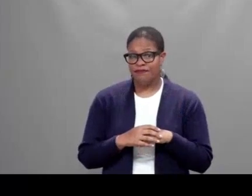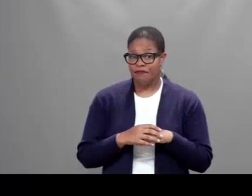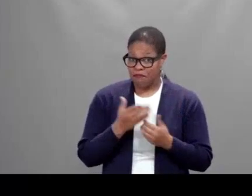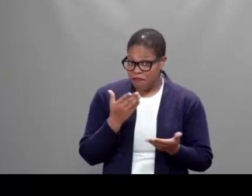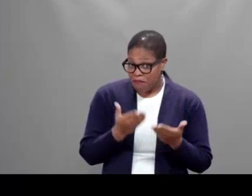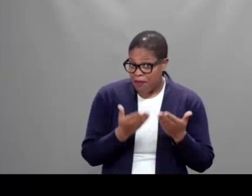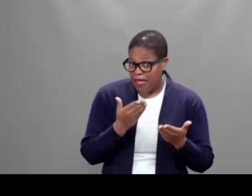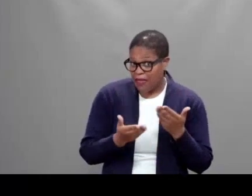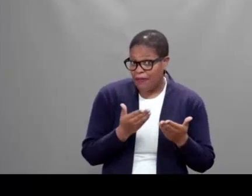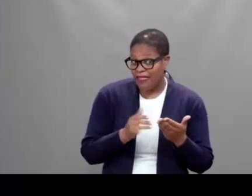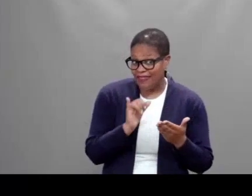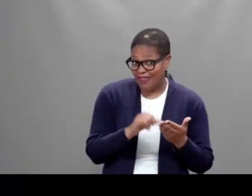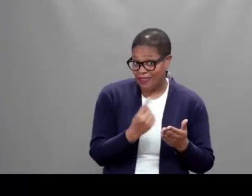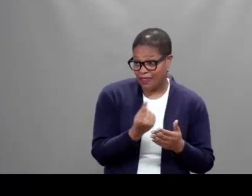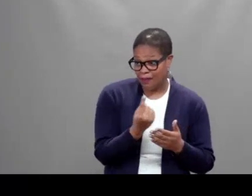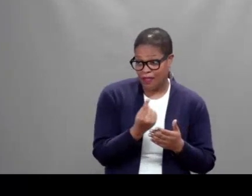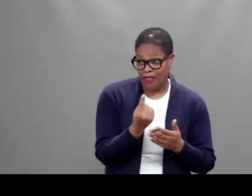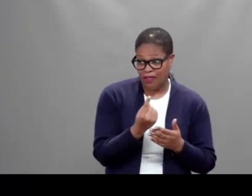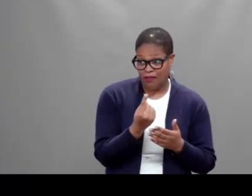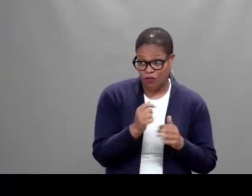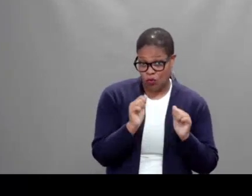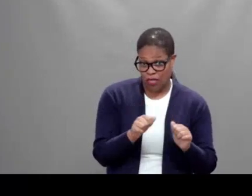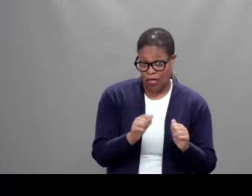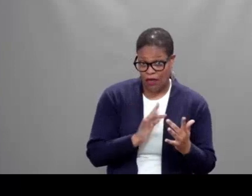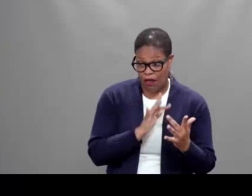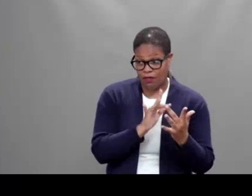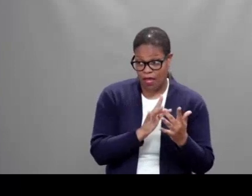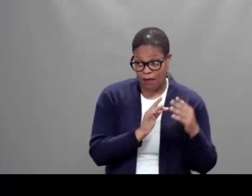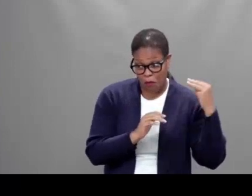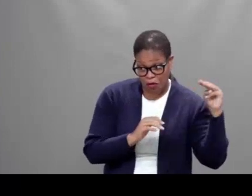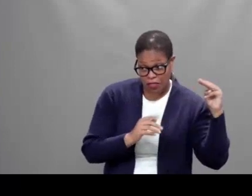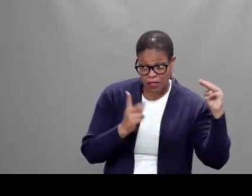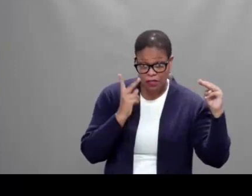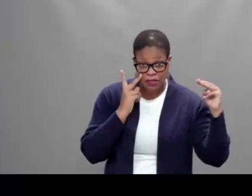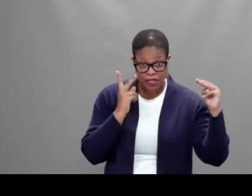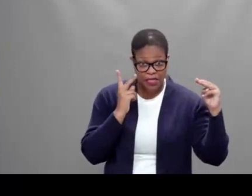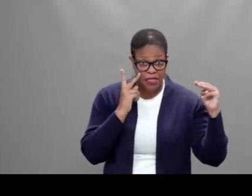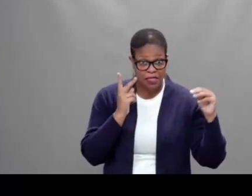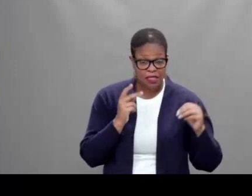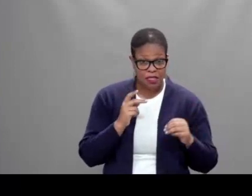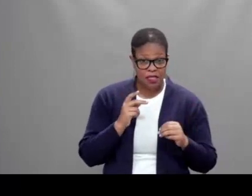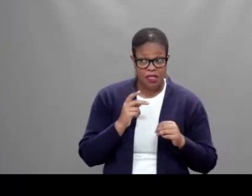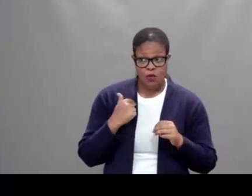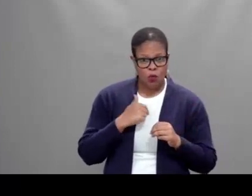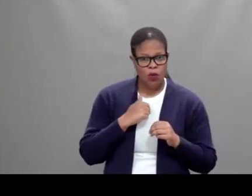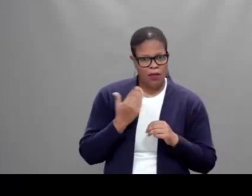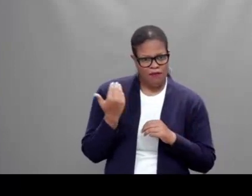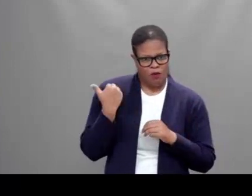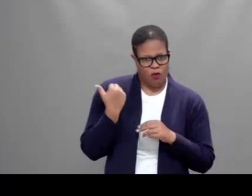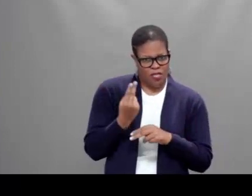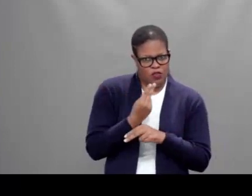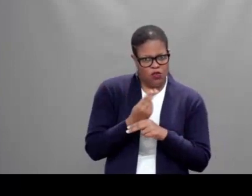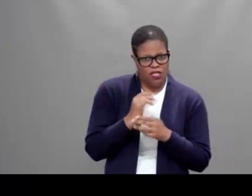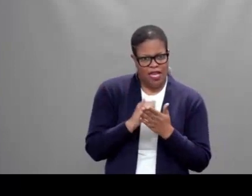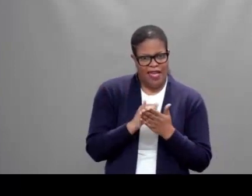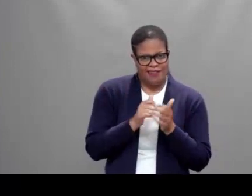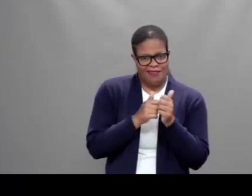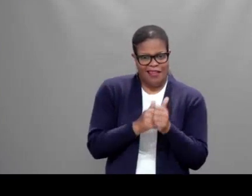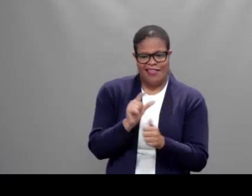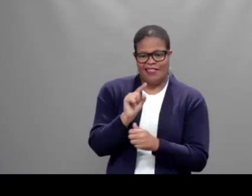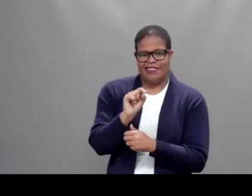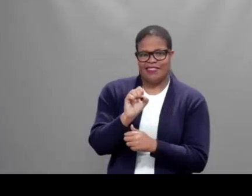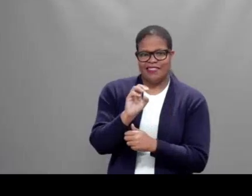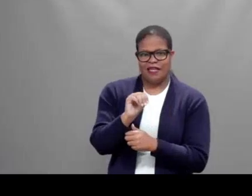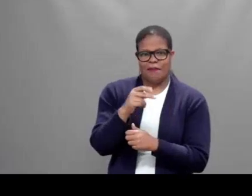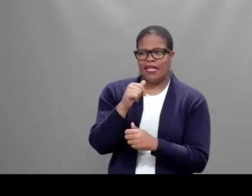that may be something that you can contact them and see if we did use that as a template.